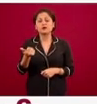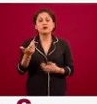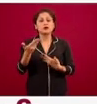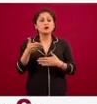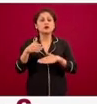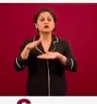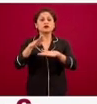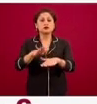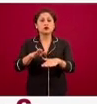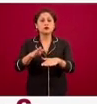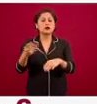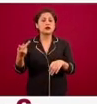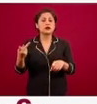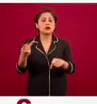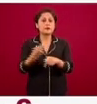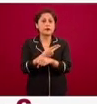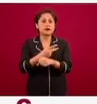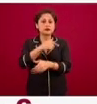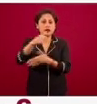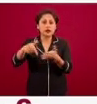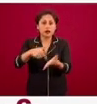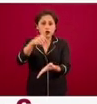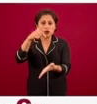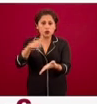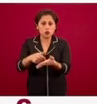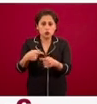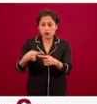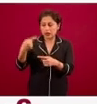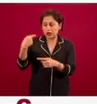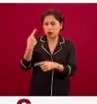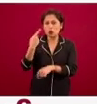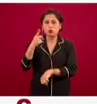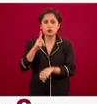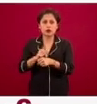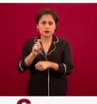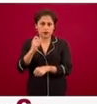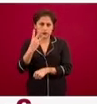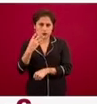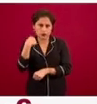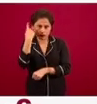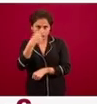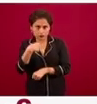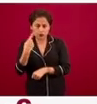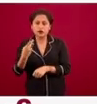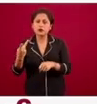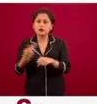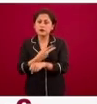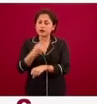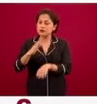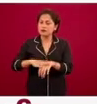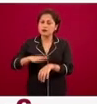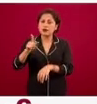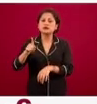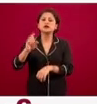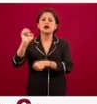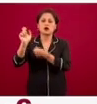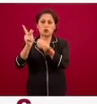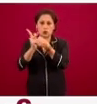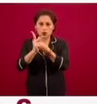And in relation as to which regions present the highest burden of disease, we